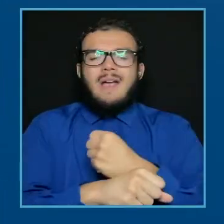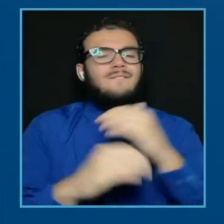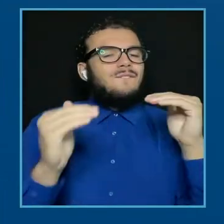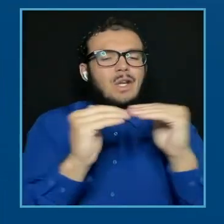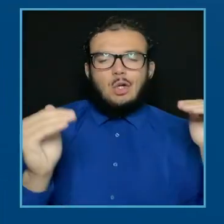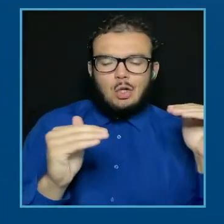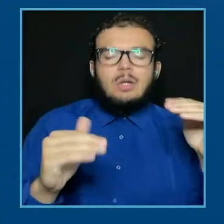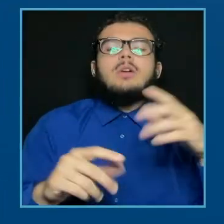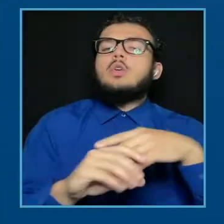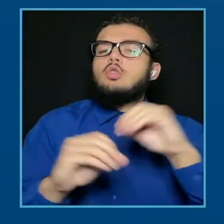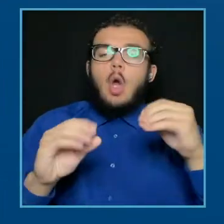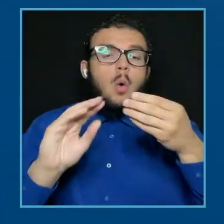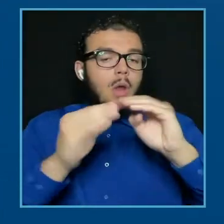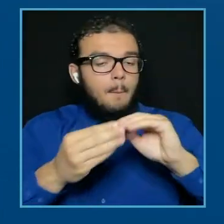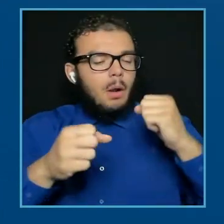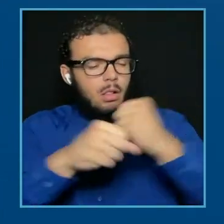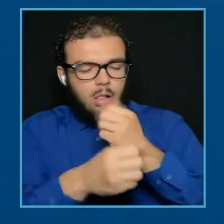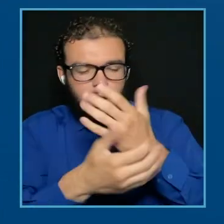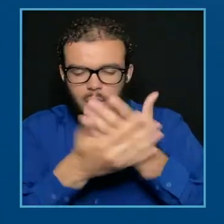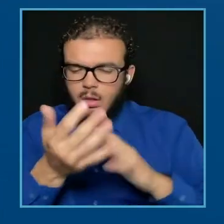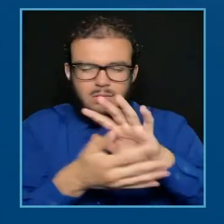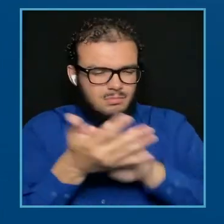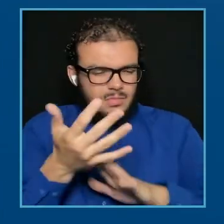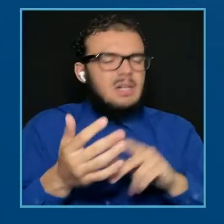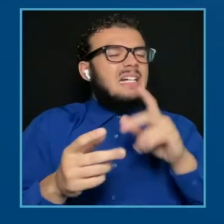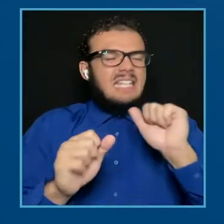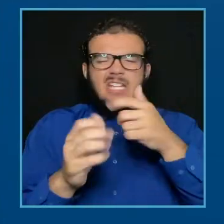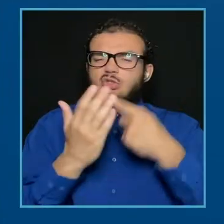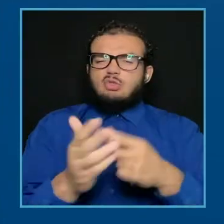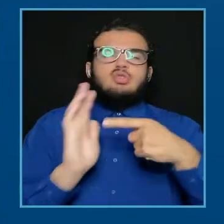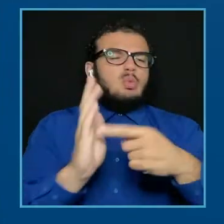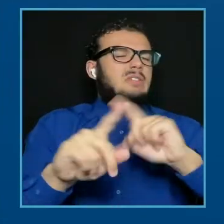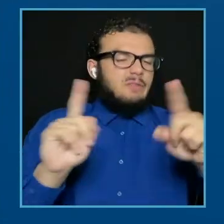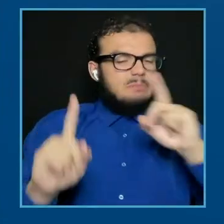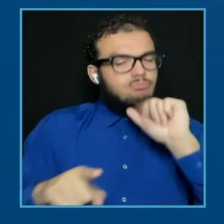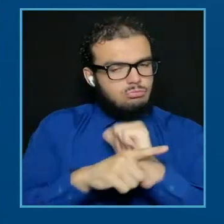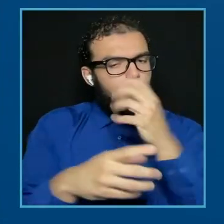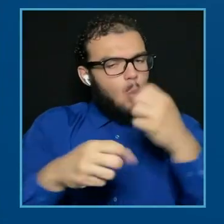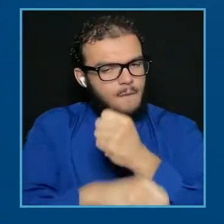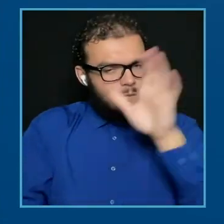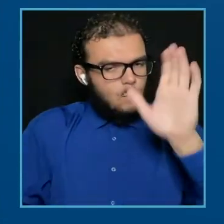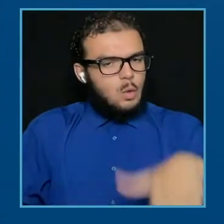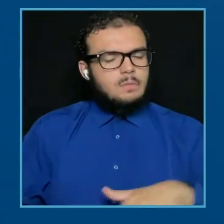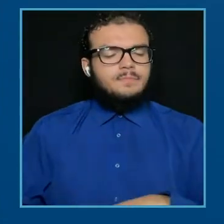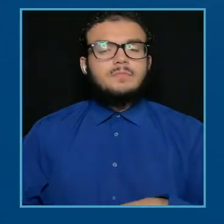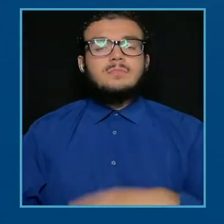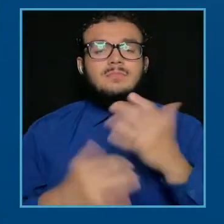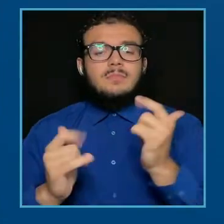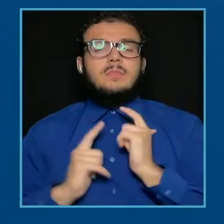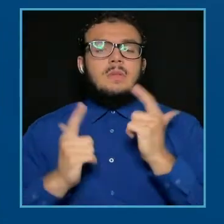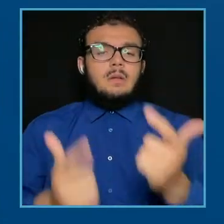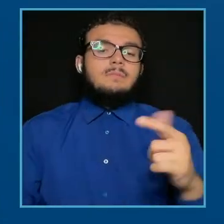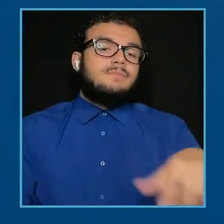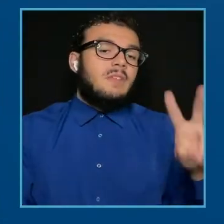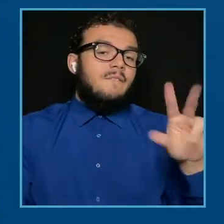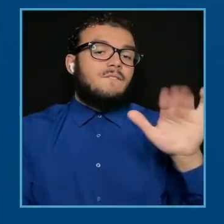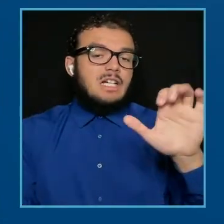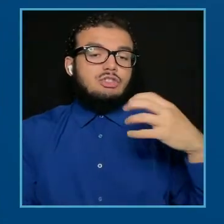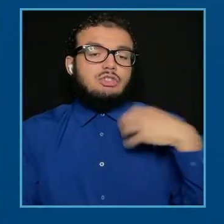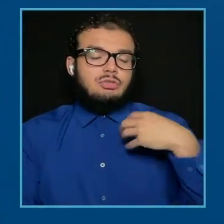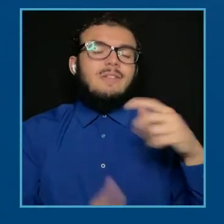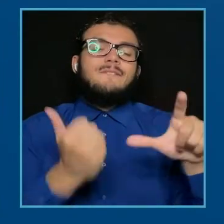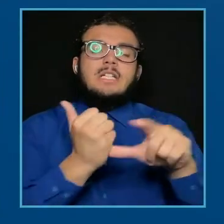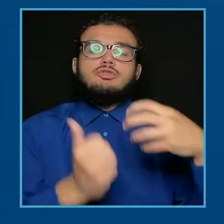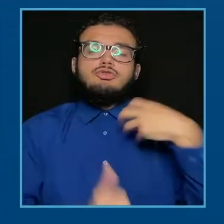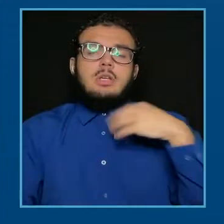numerical analysis of the votes cast can show otherwise. Now, turning to Vice Chair Kenyatta's response. His request to